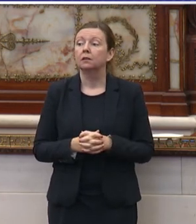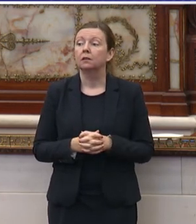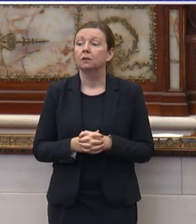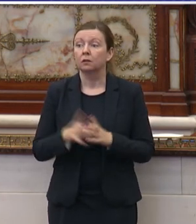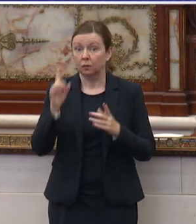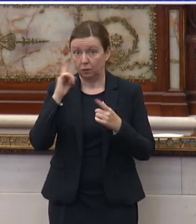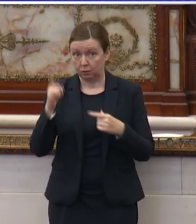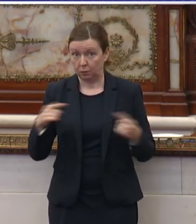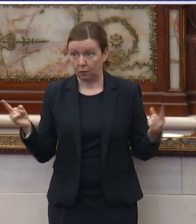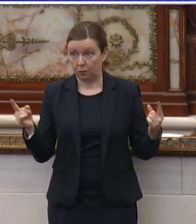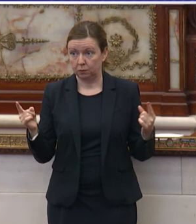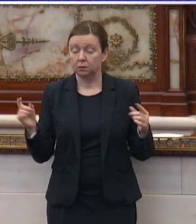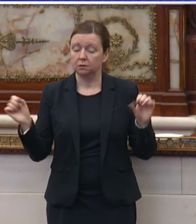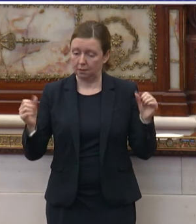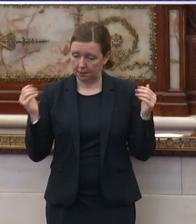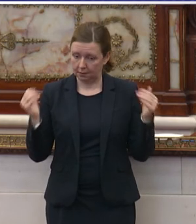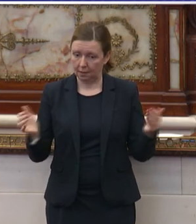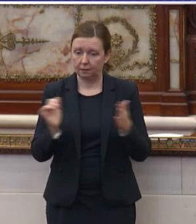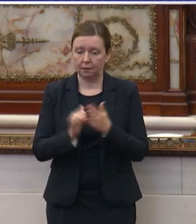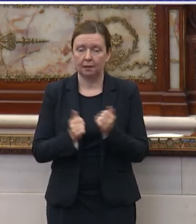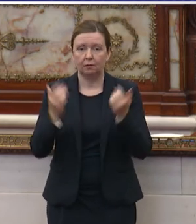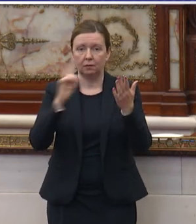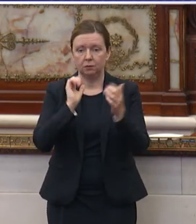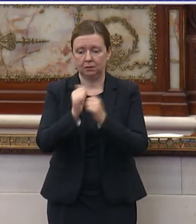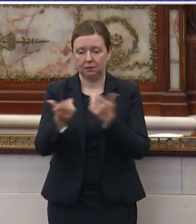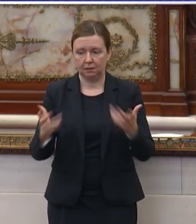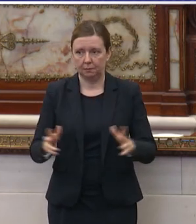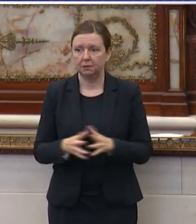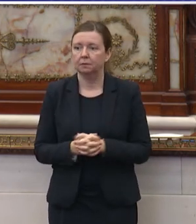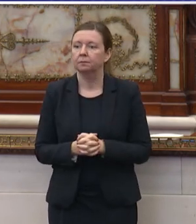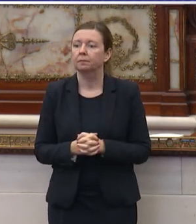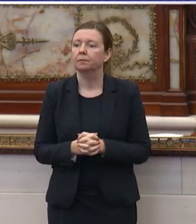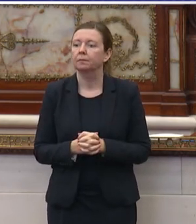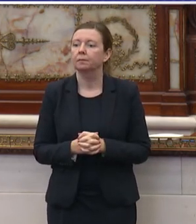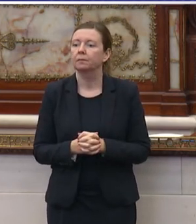Aye. Those opposed, ayes have it, and that resolution is